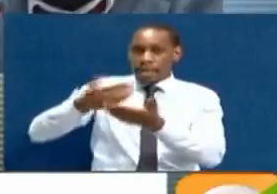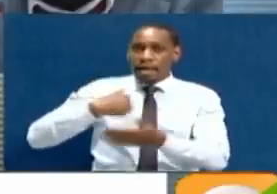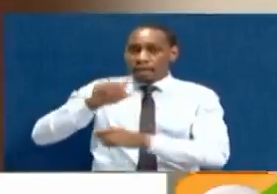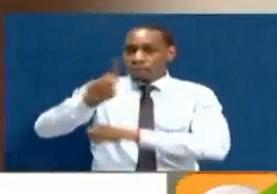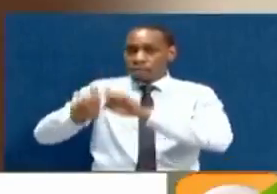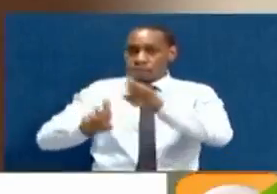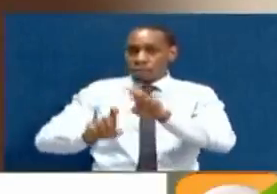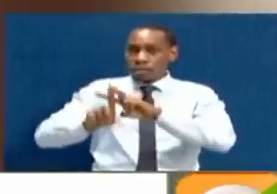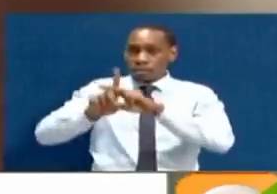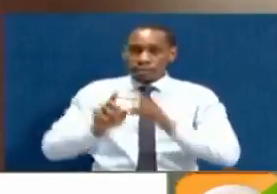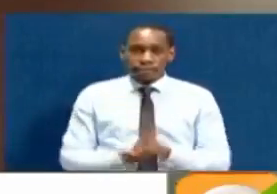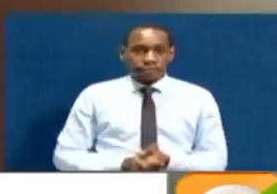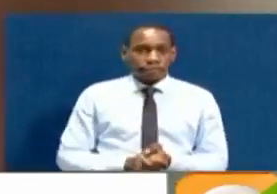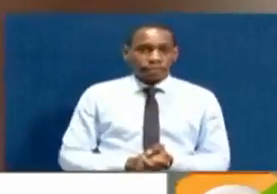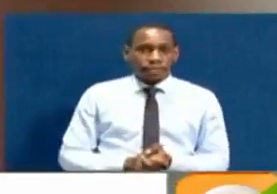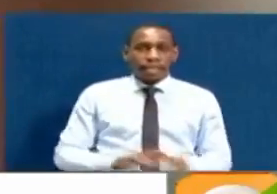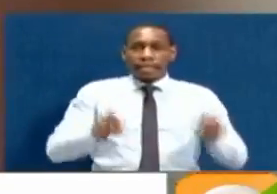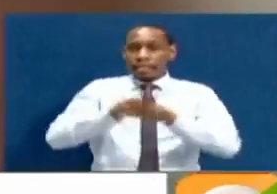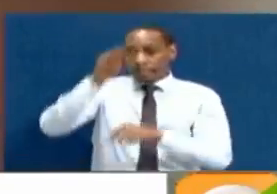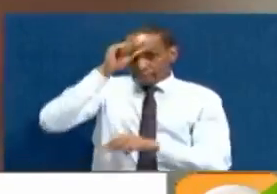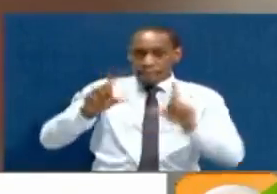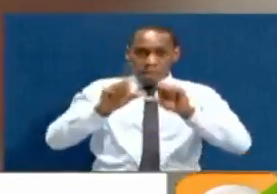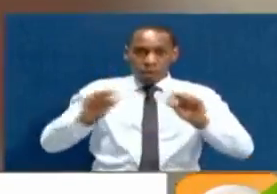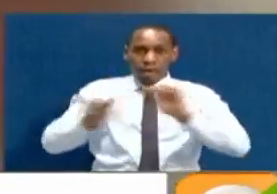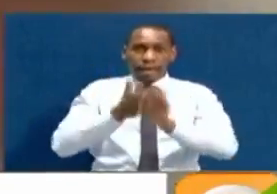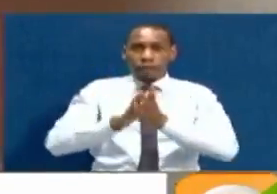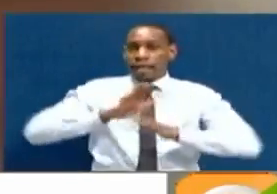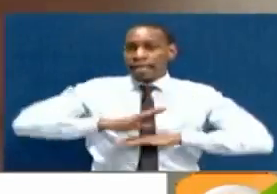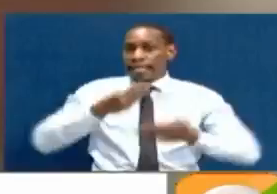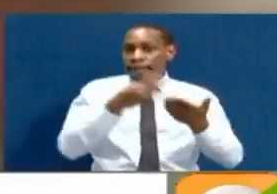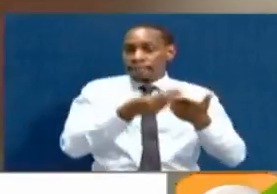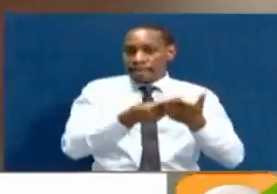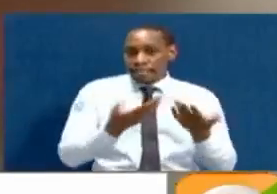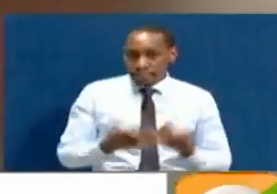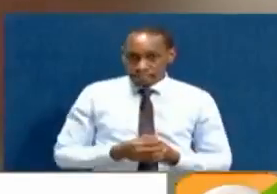questions coming up. Because even the government is saying they don't have enough money. So